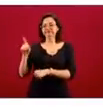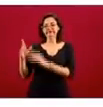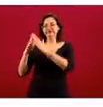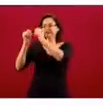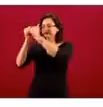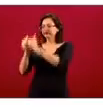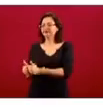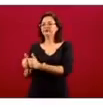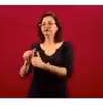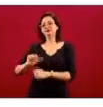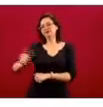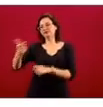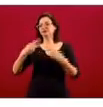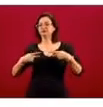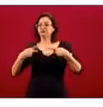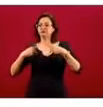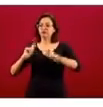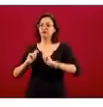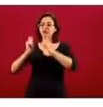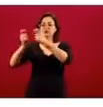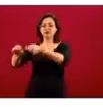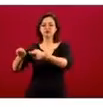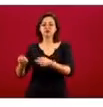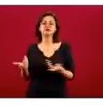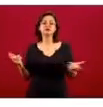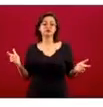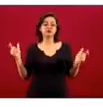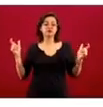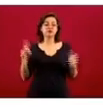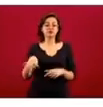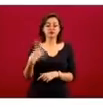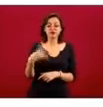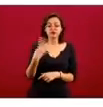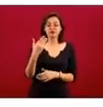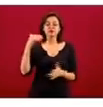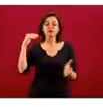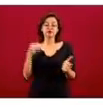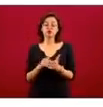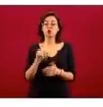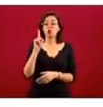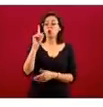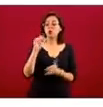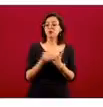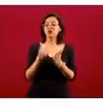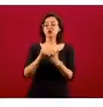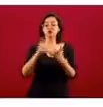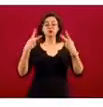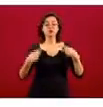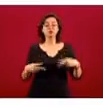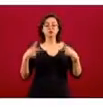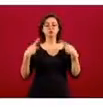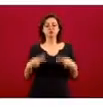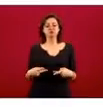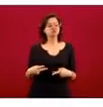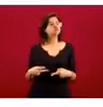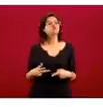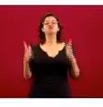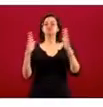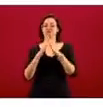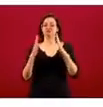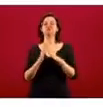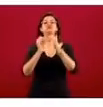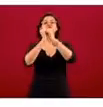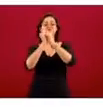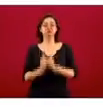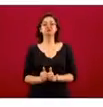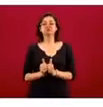happened. Look at what happened. A lot of relatives, friends of these patients, they made a commitment and they